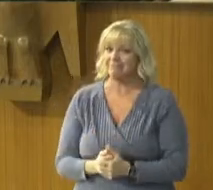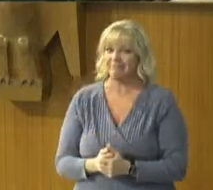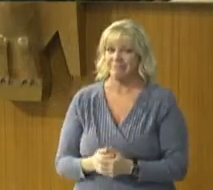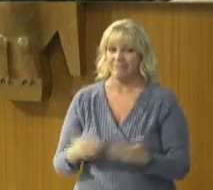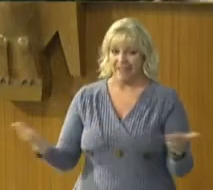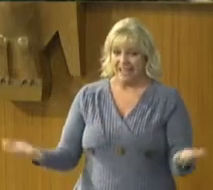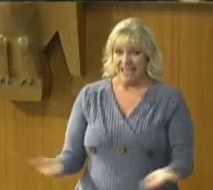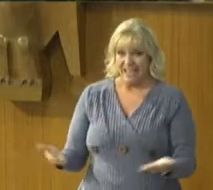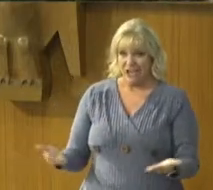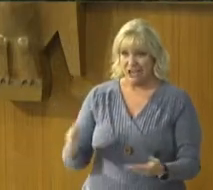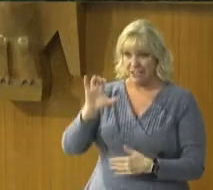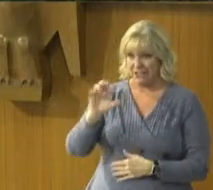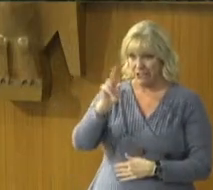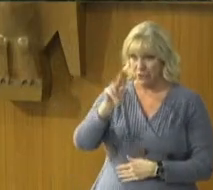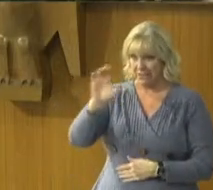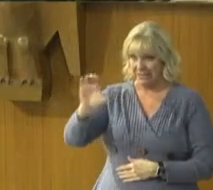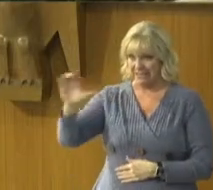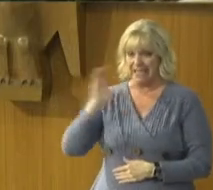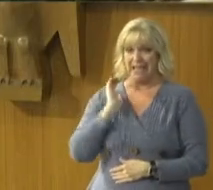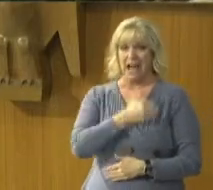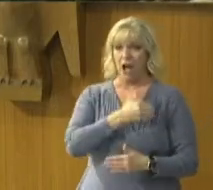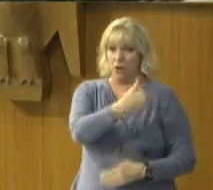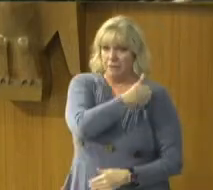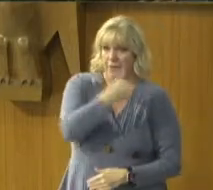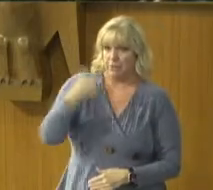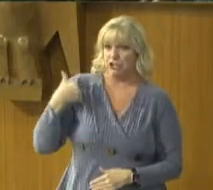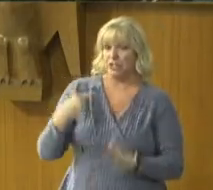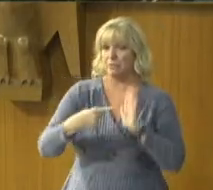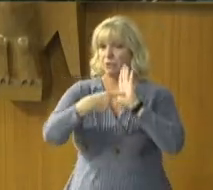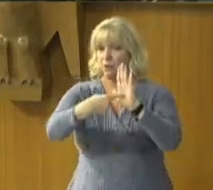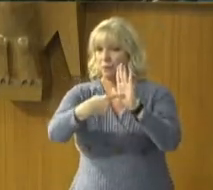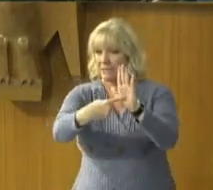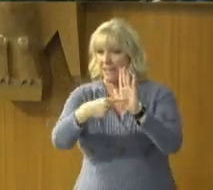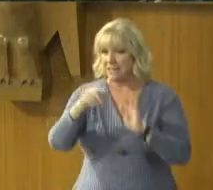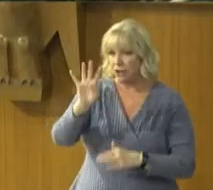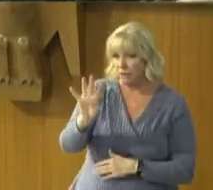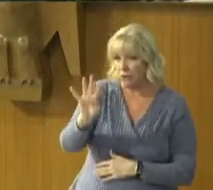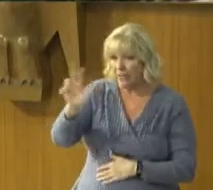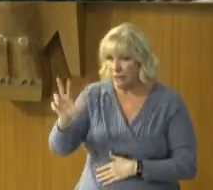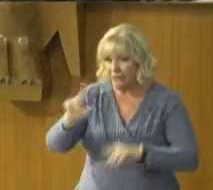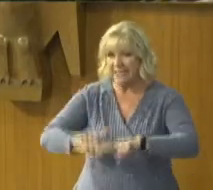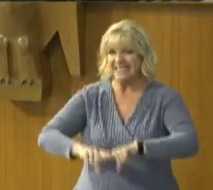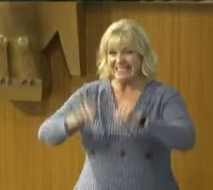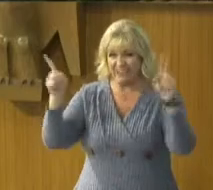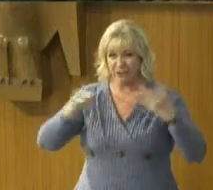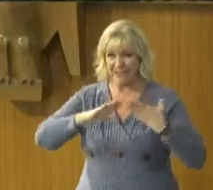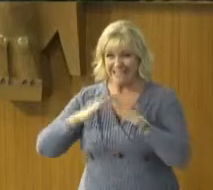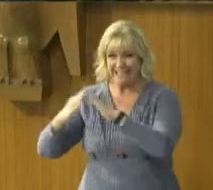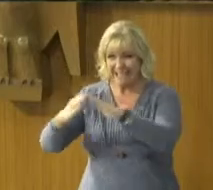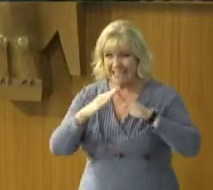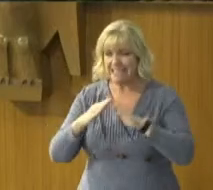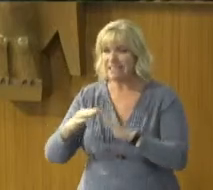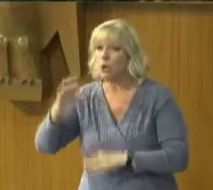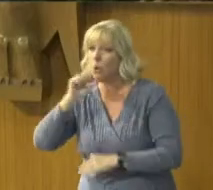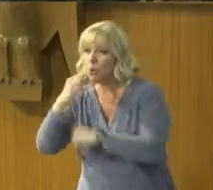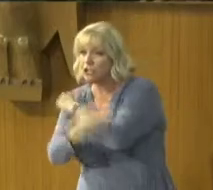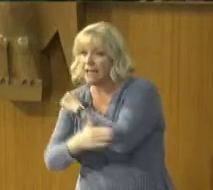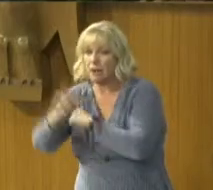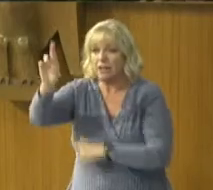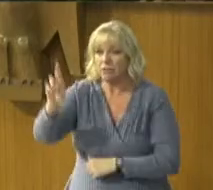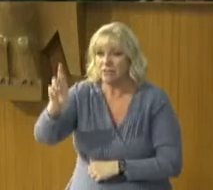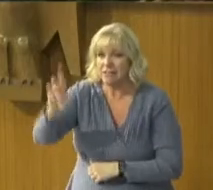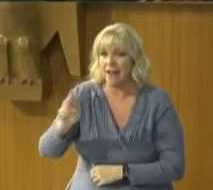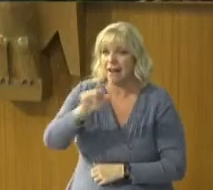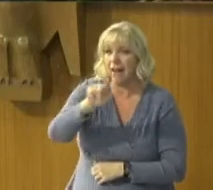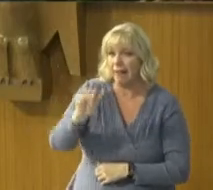United Church of Christ, our membership represents 43 different cities across Orange, Riverside, Los